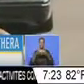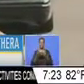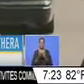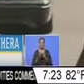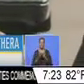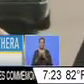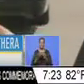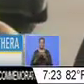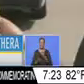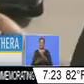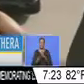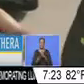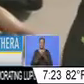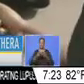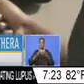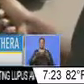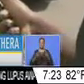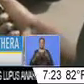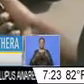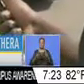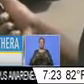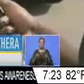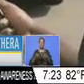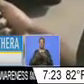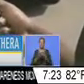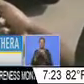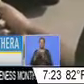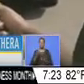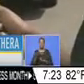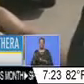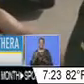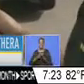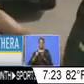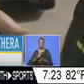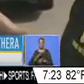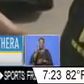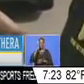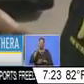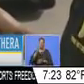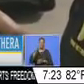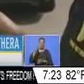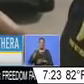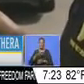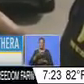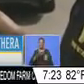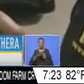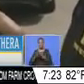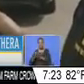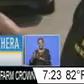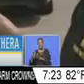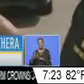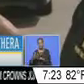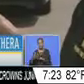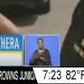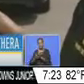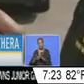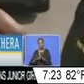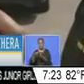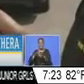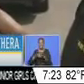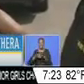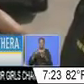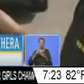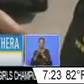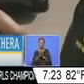assist, but also with the things that we would need as far as preparing and preparation in the